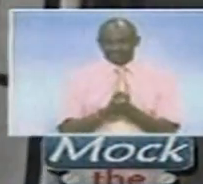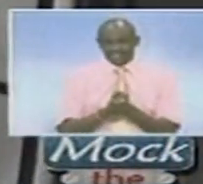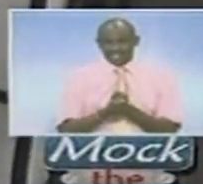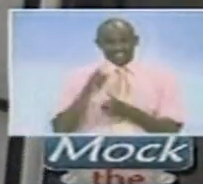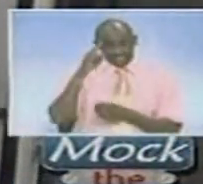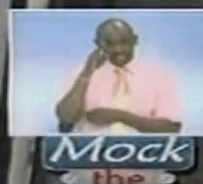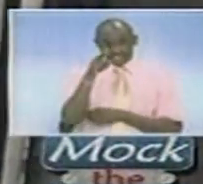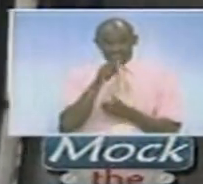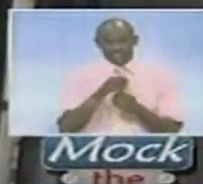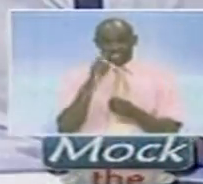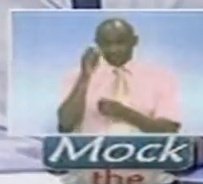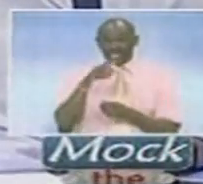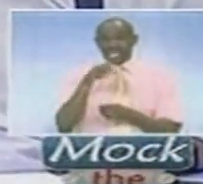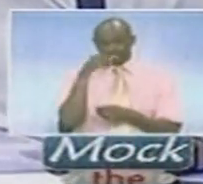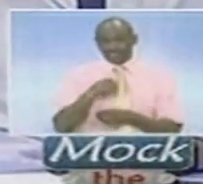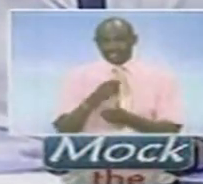that, Deepak.